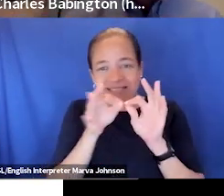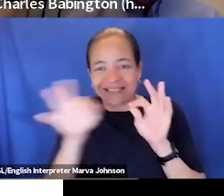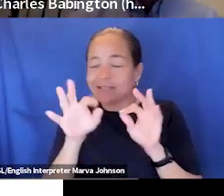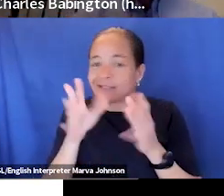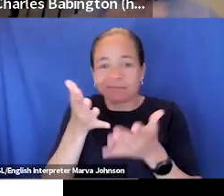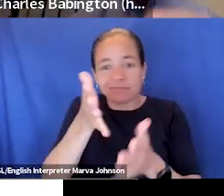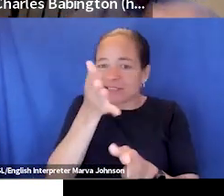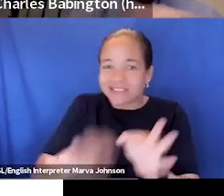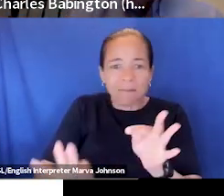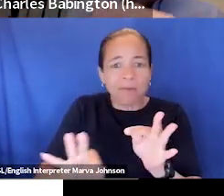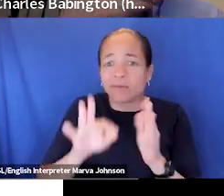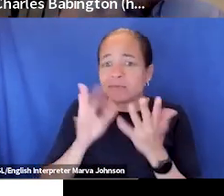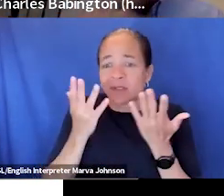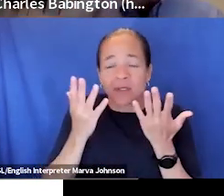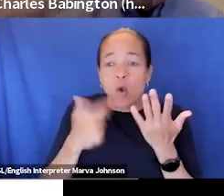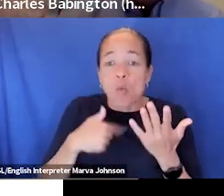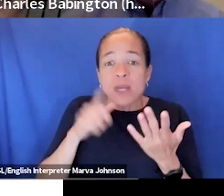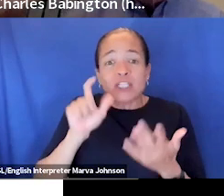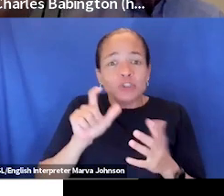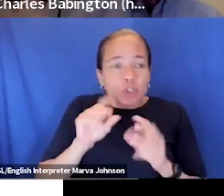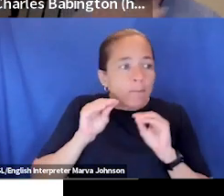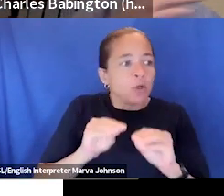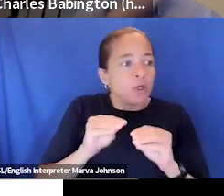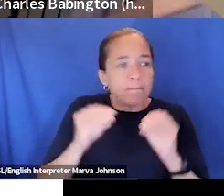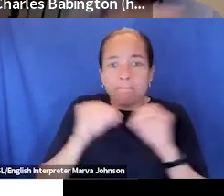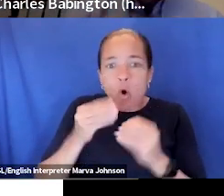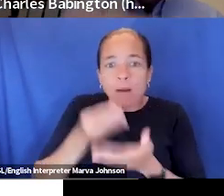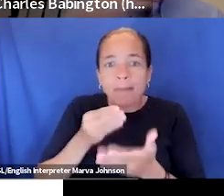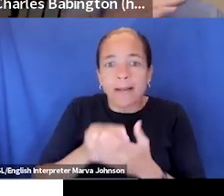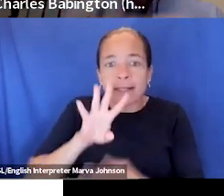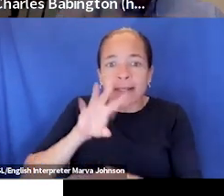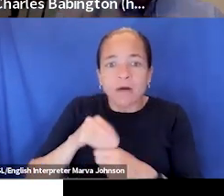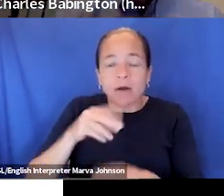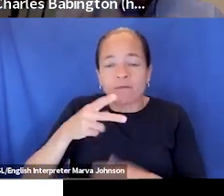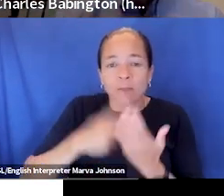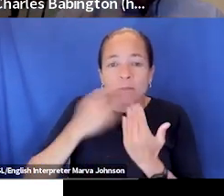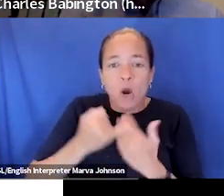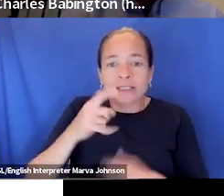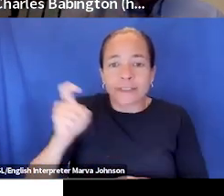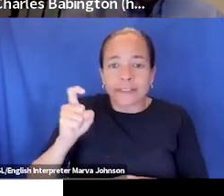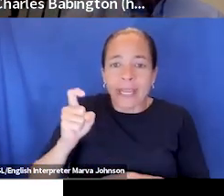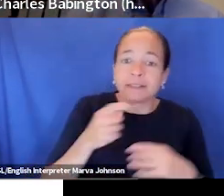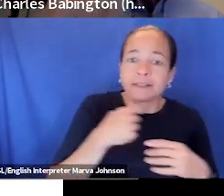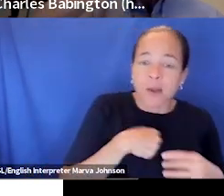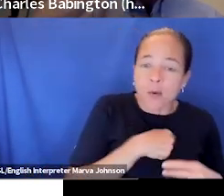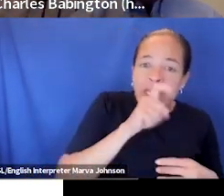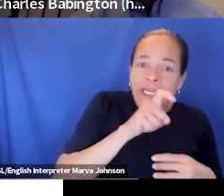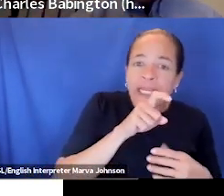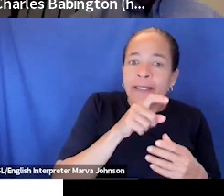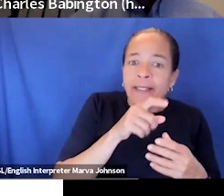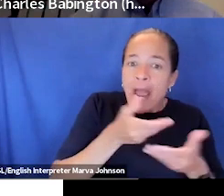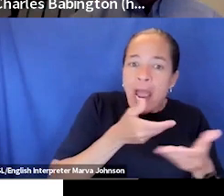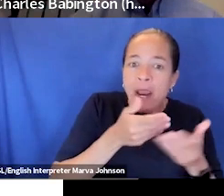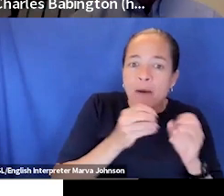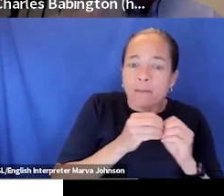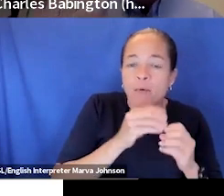simple, we should put more money into project X. We need to hire more people with a certain type of background. You're going to come